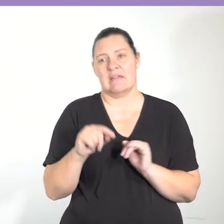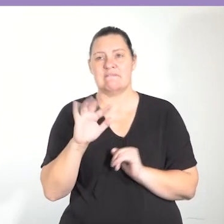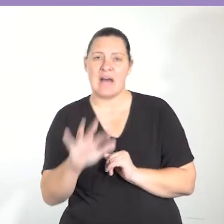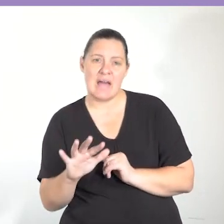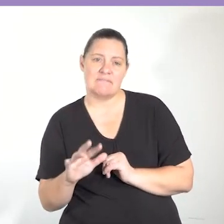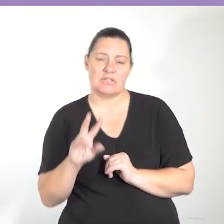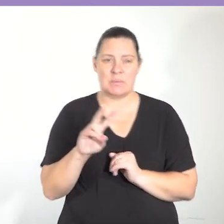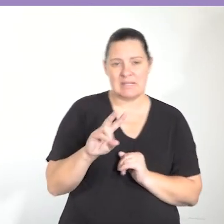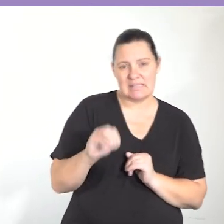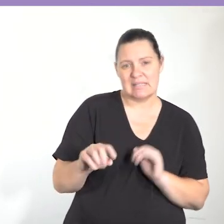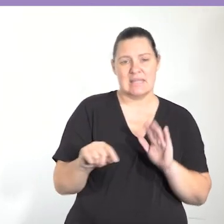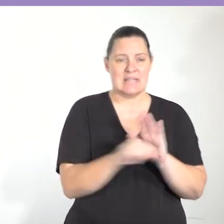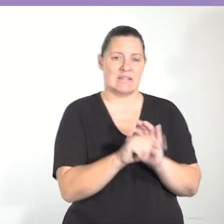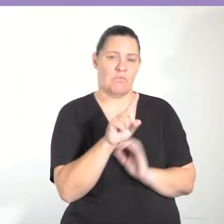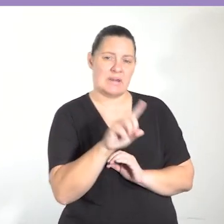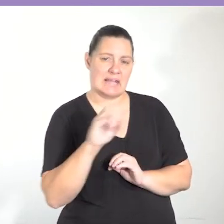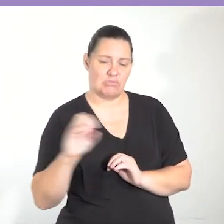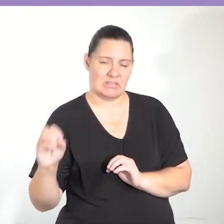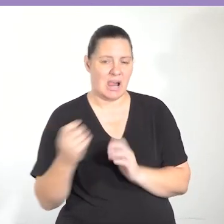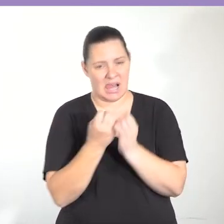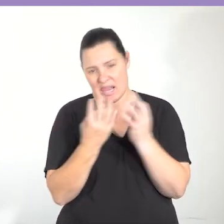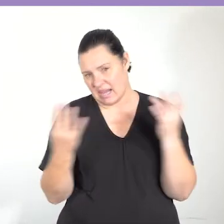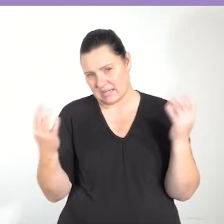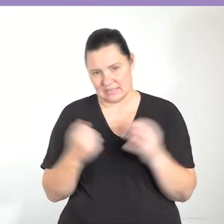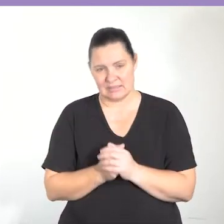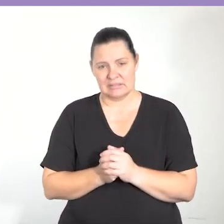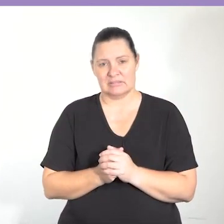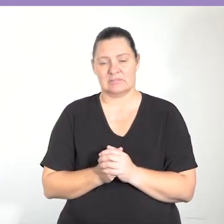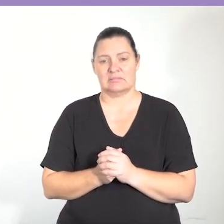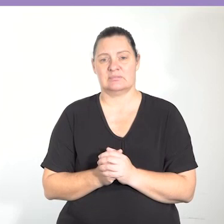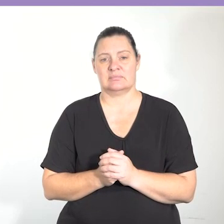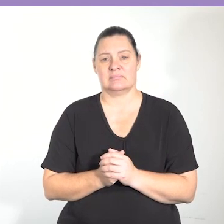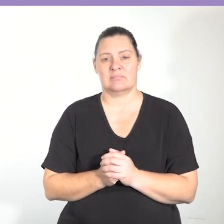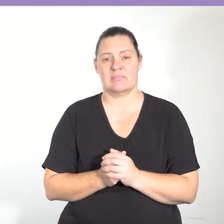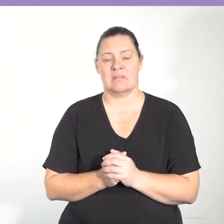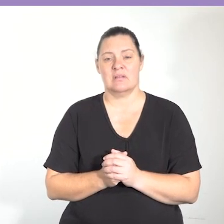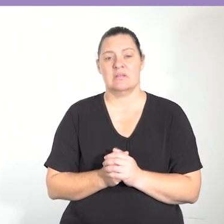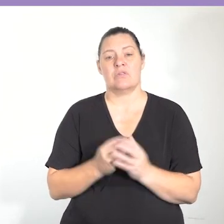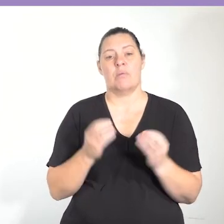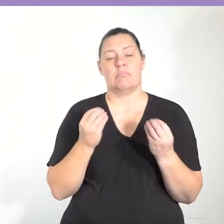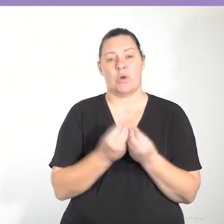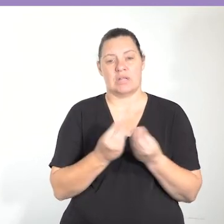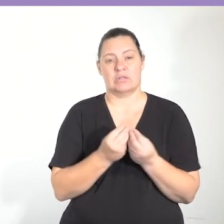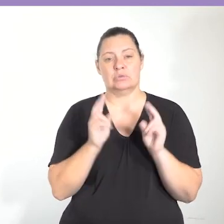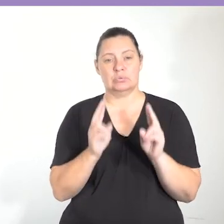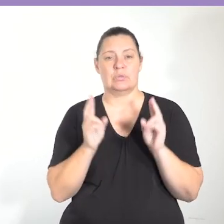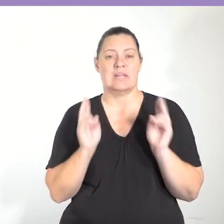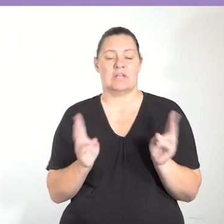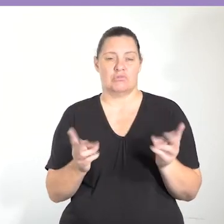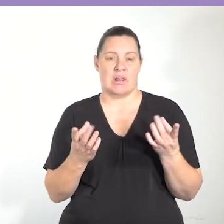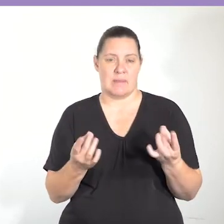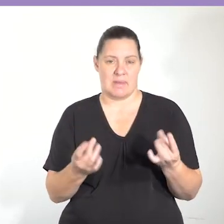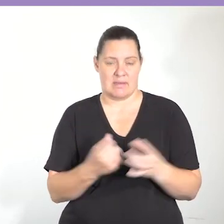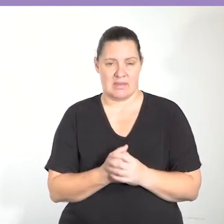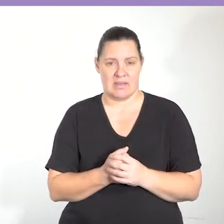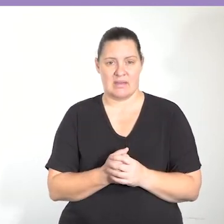20, negative 100, and so on. Multiples, the product of two natural numbers. For